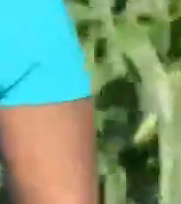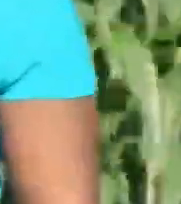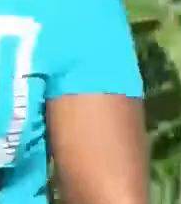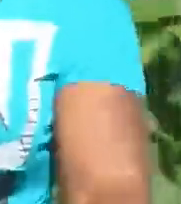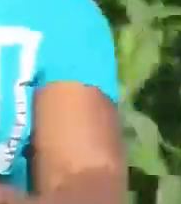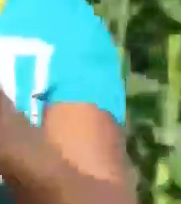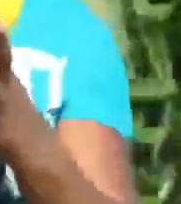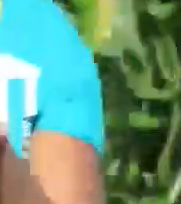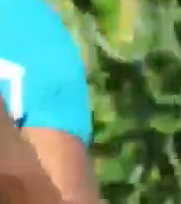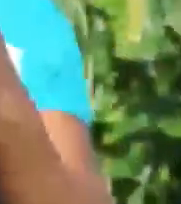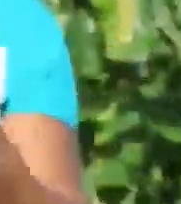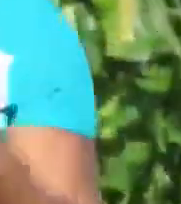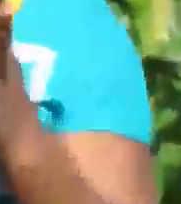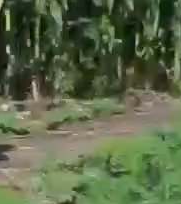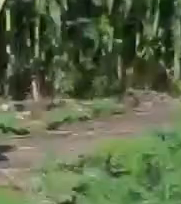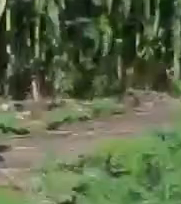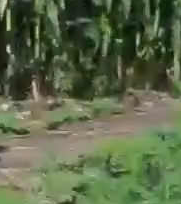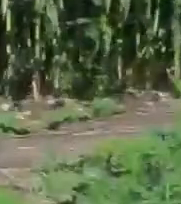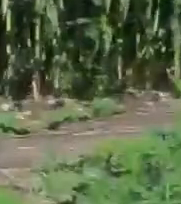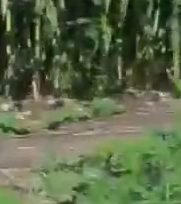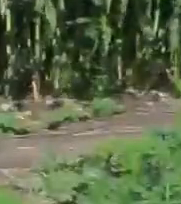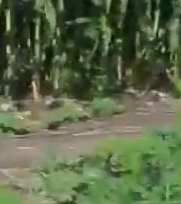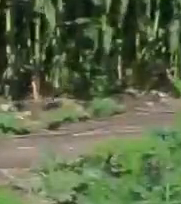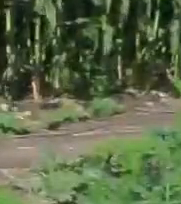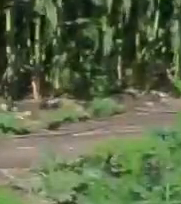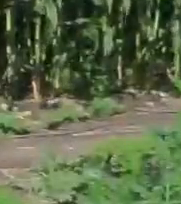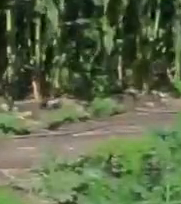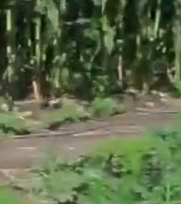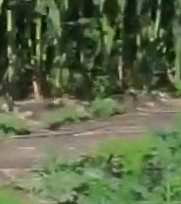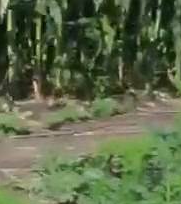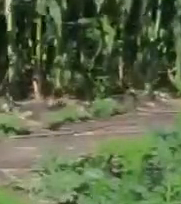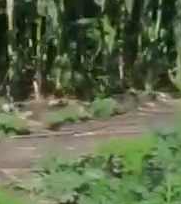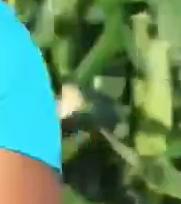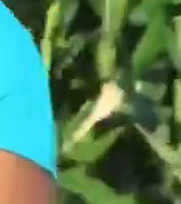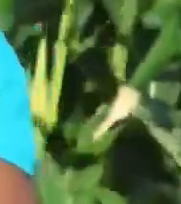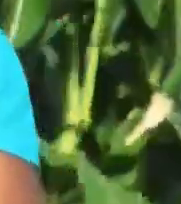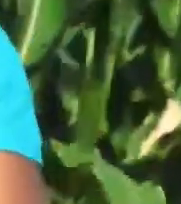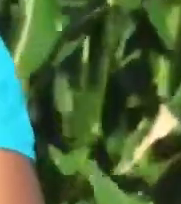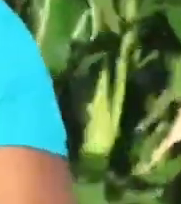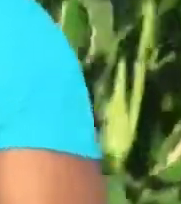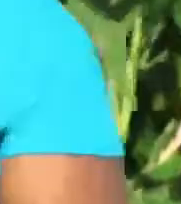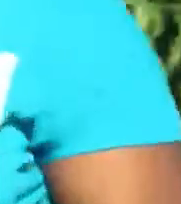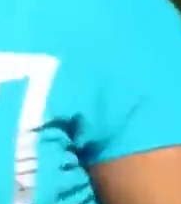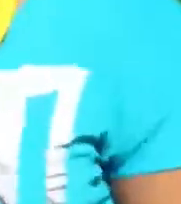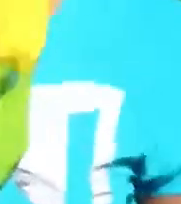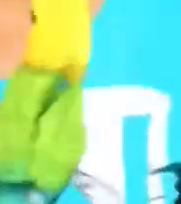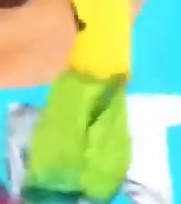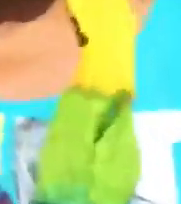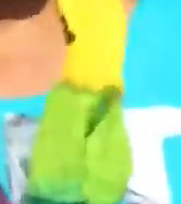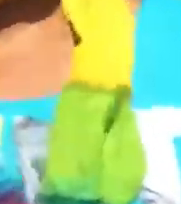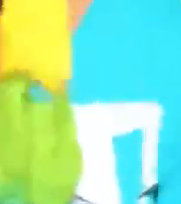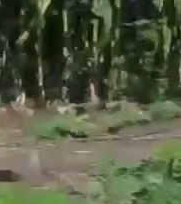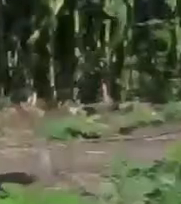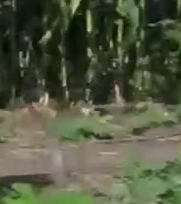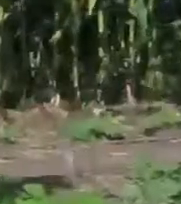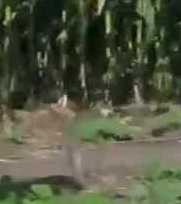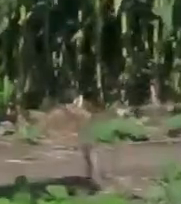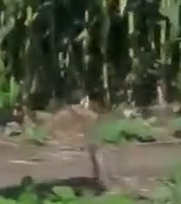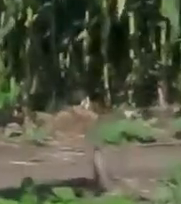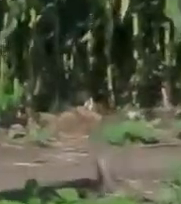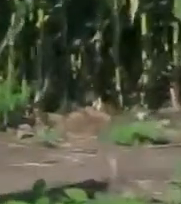Niamini. Eh? Iye daddy masa. Hello. My instructions. Ya kunkabuno bwino mwamene.